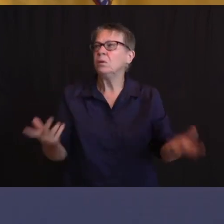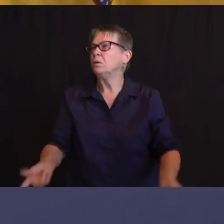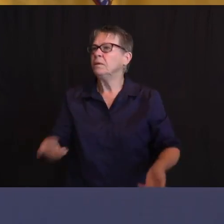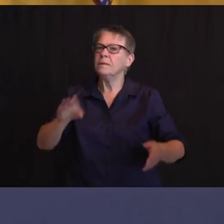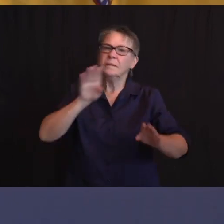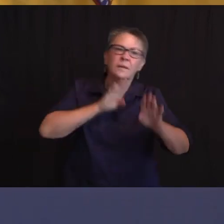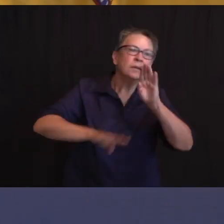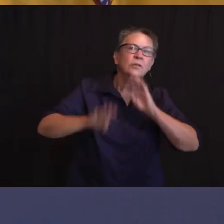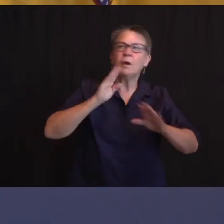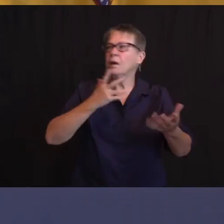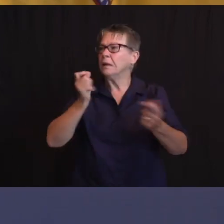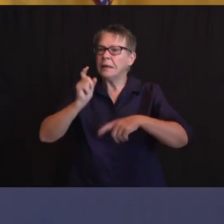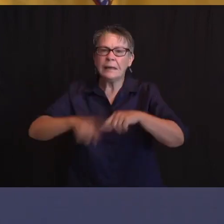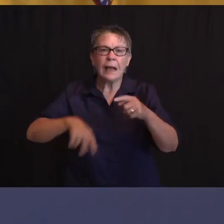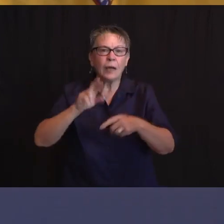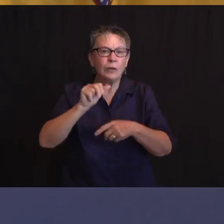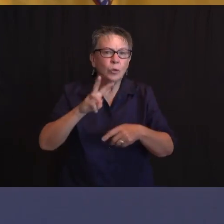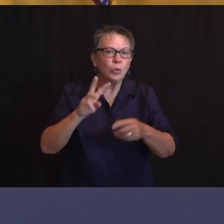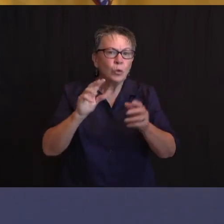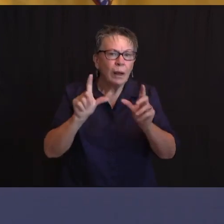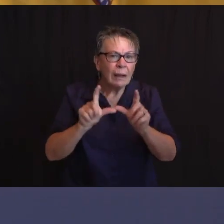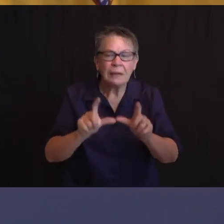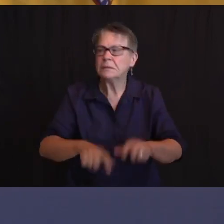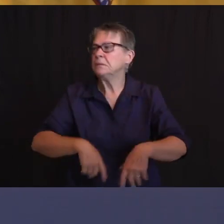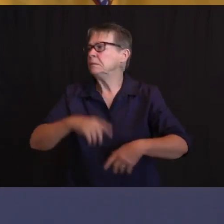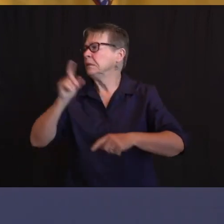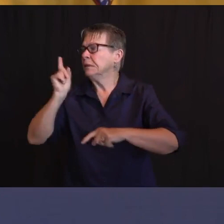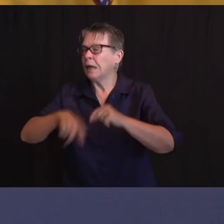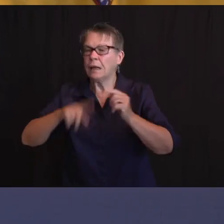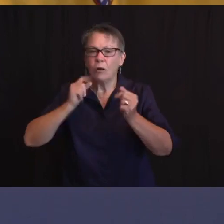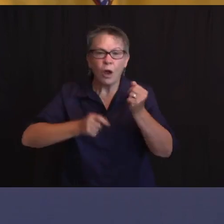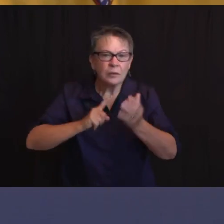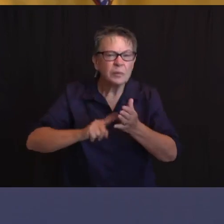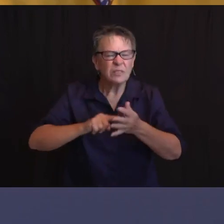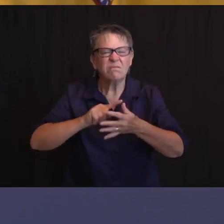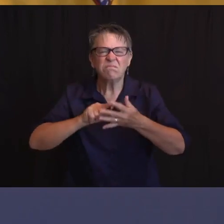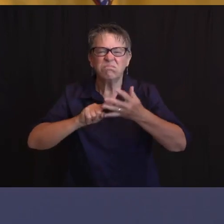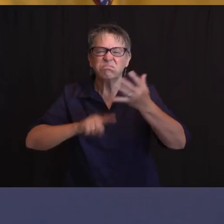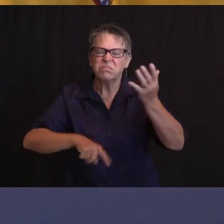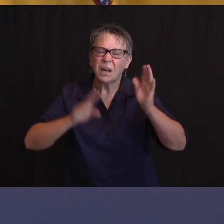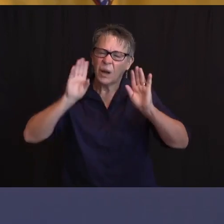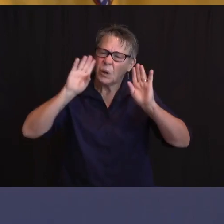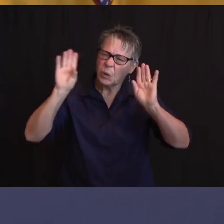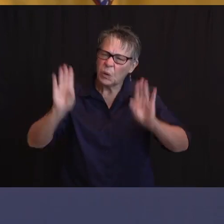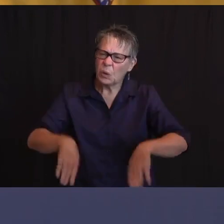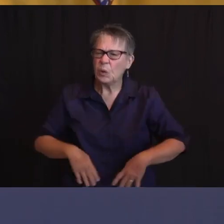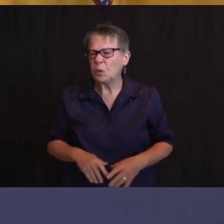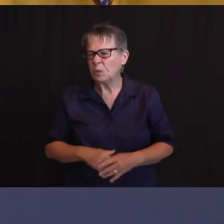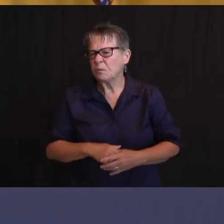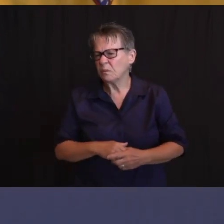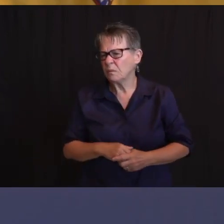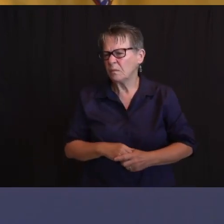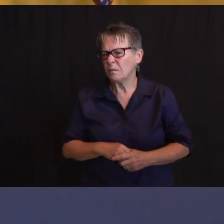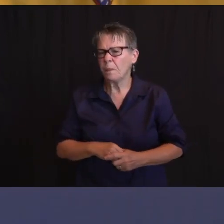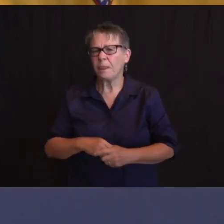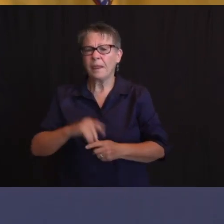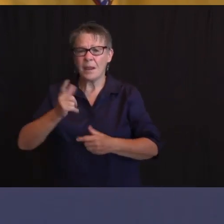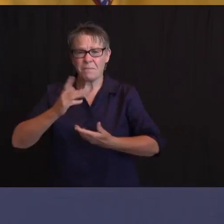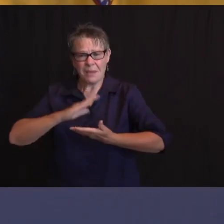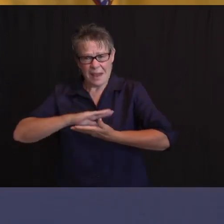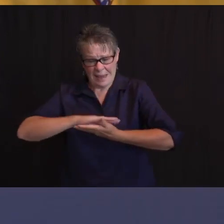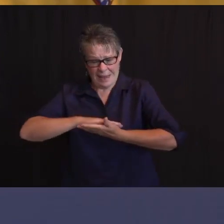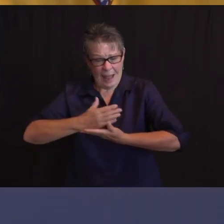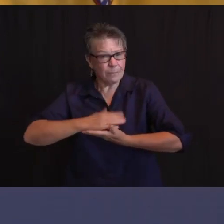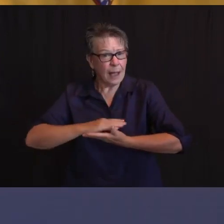now pounding away. We're about to pound away on the manufacturers and get a better handle on that. The one takeaway I took from the conversation with